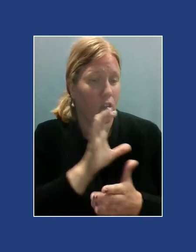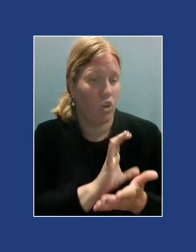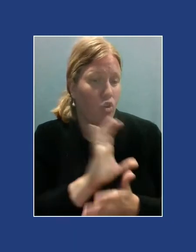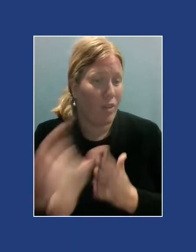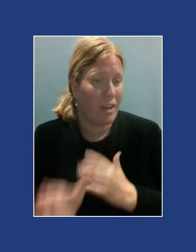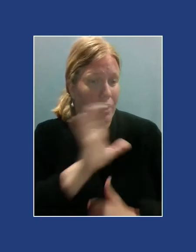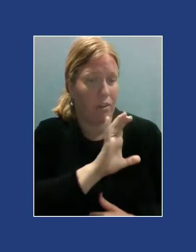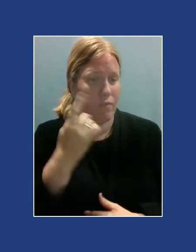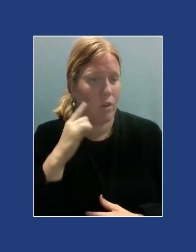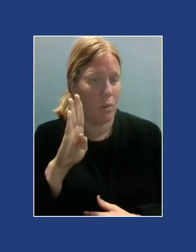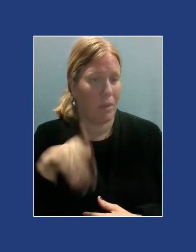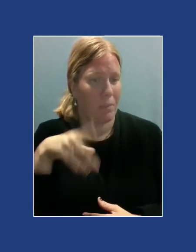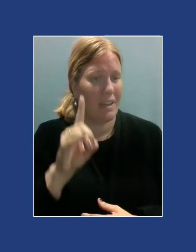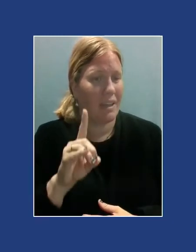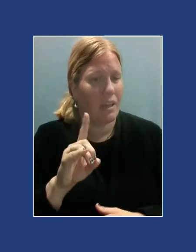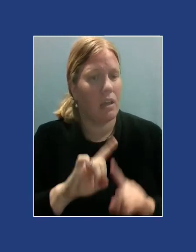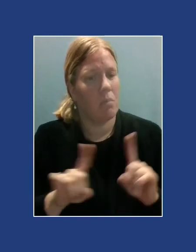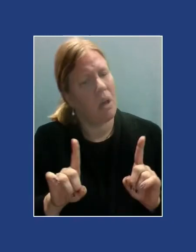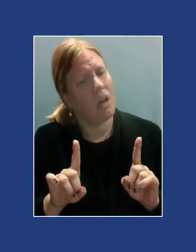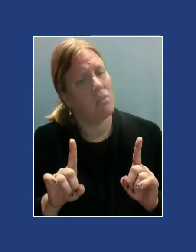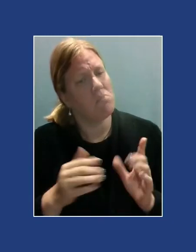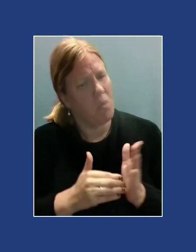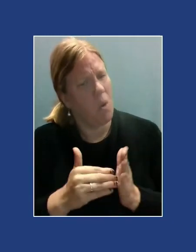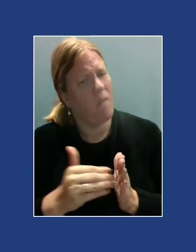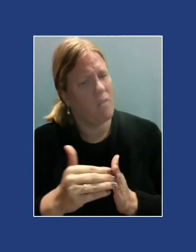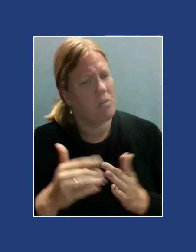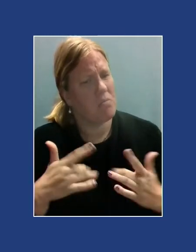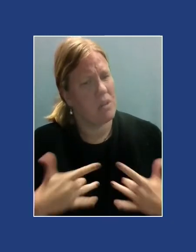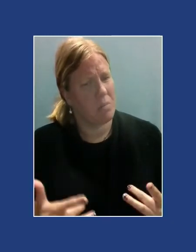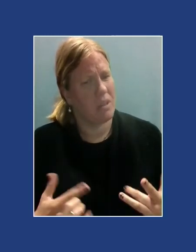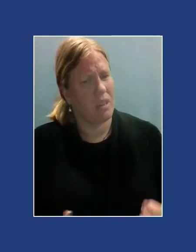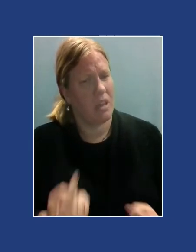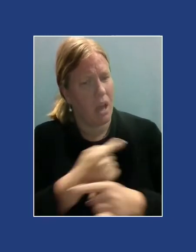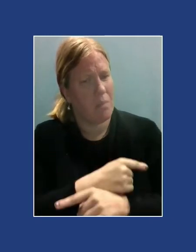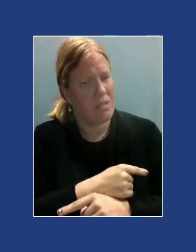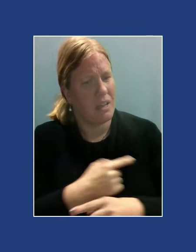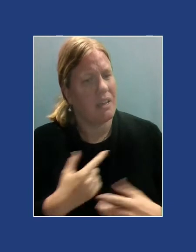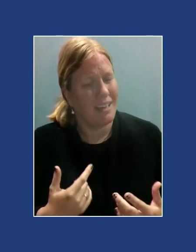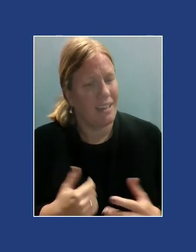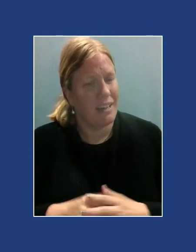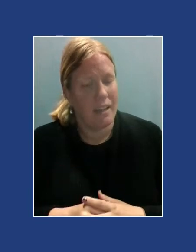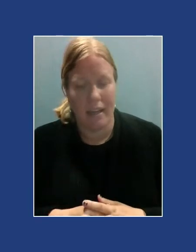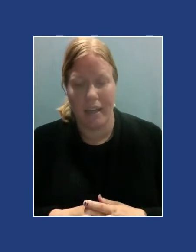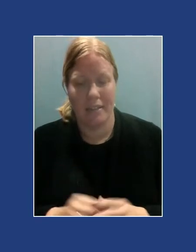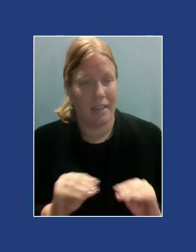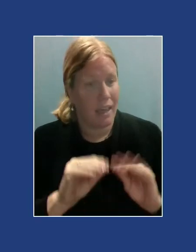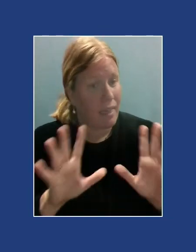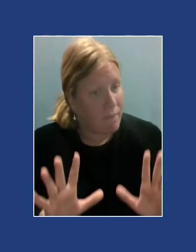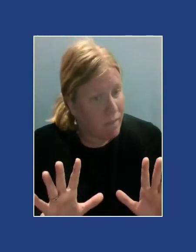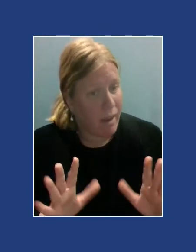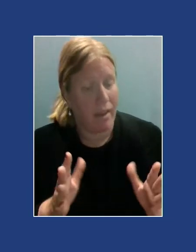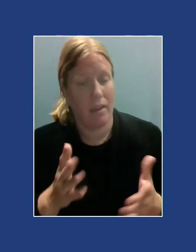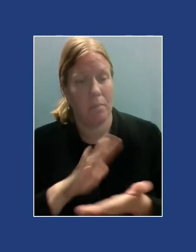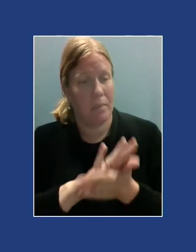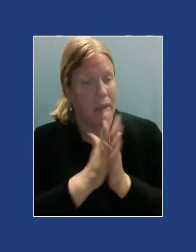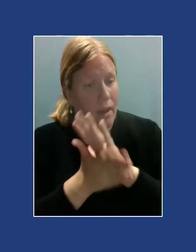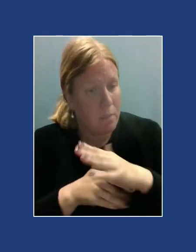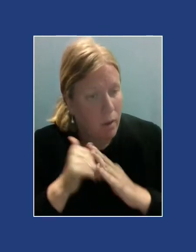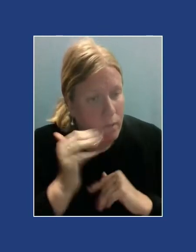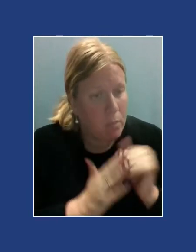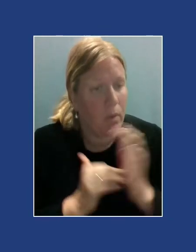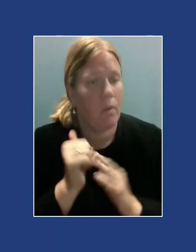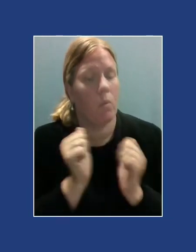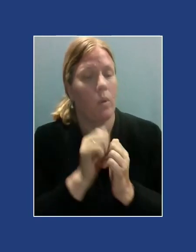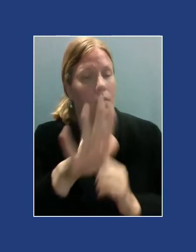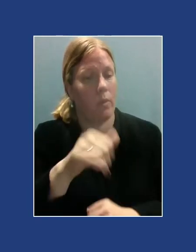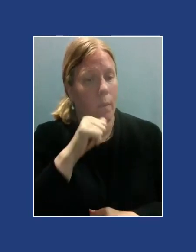one's gender identity is often and typically the exact opposite. It's a process of clarifying and gaining comfort with your gender identity